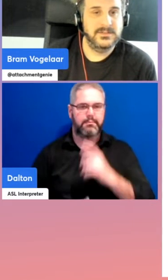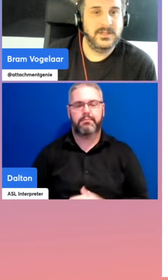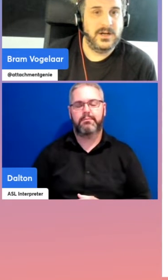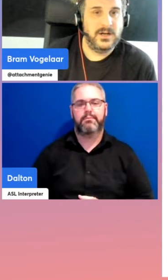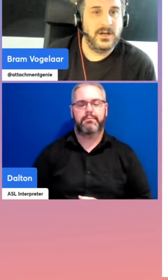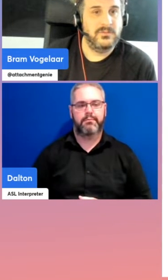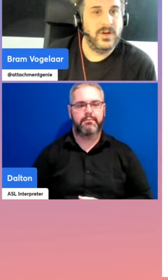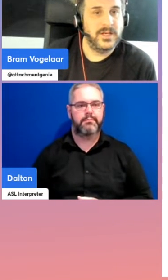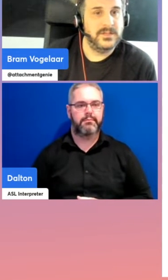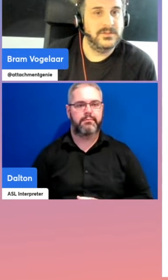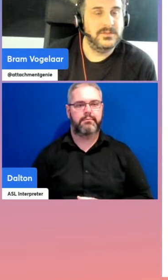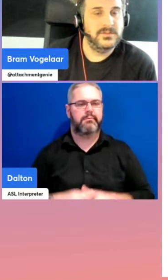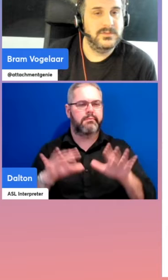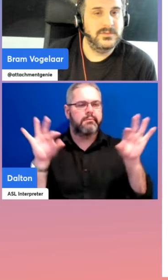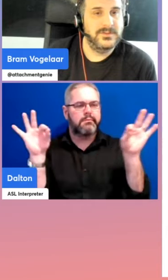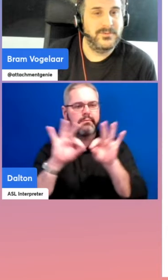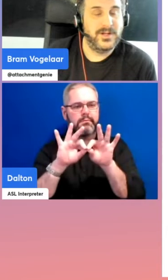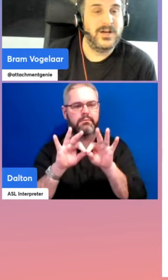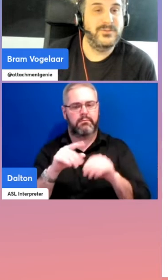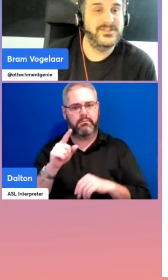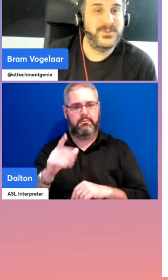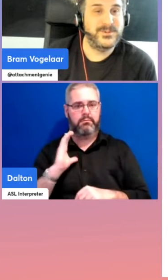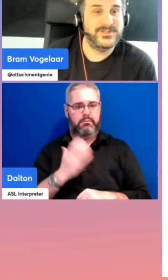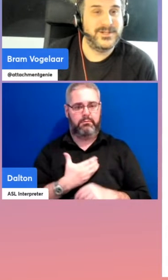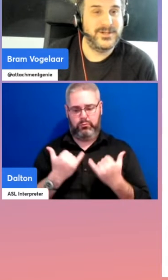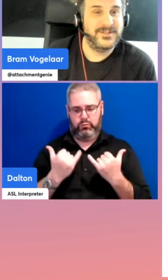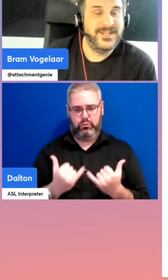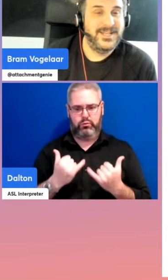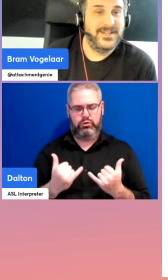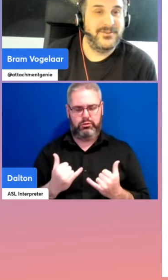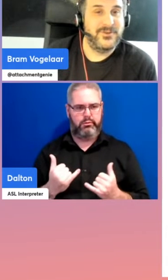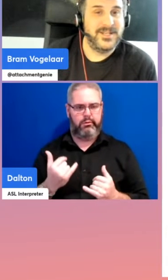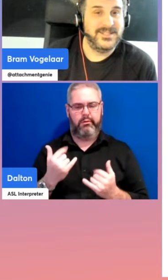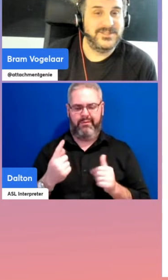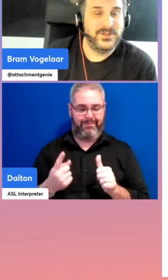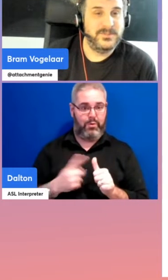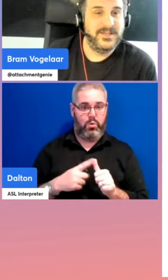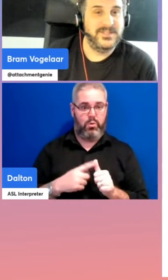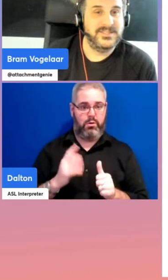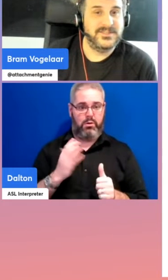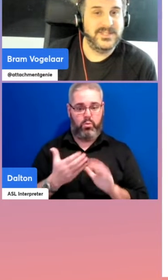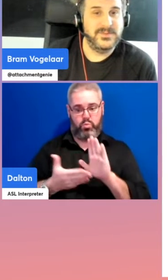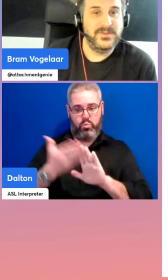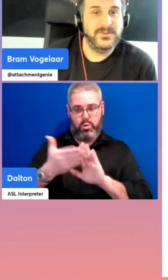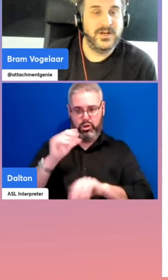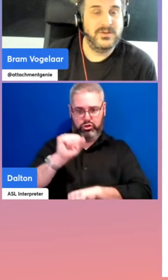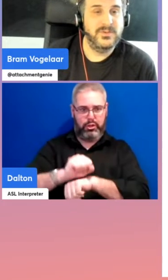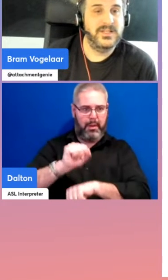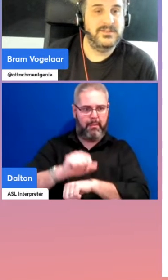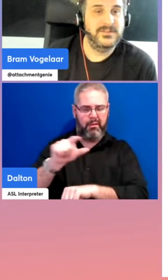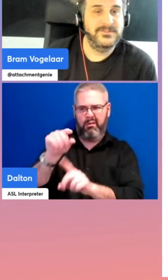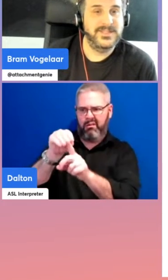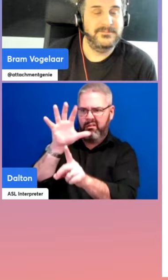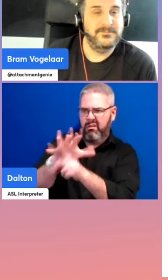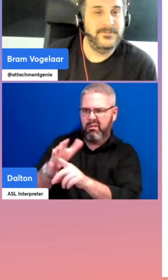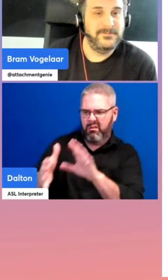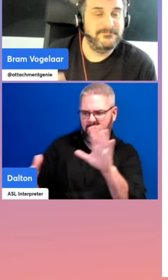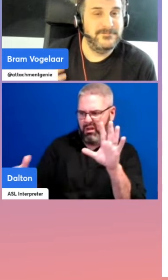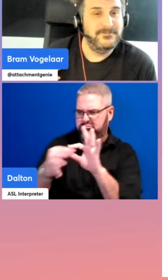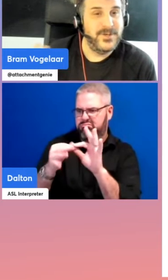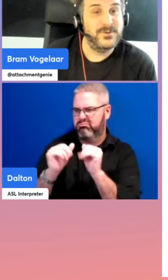connect our running? Well, how do we expose our running job that we just created before? How do